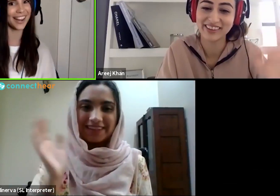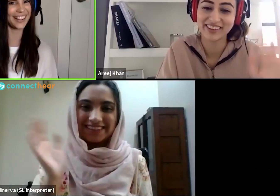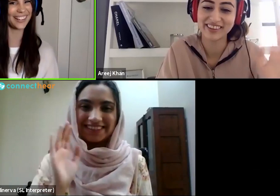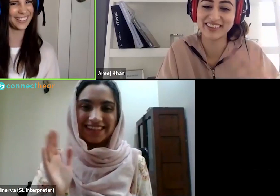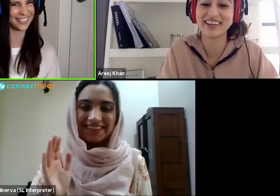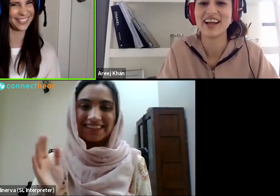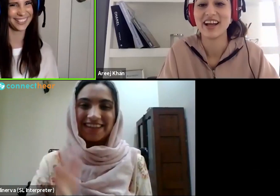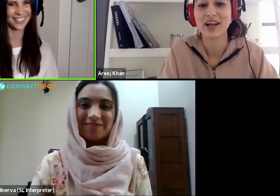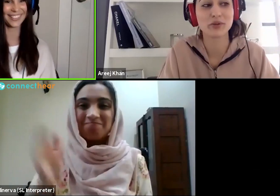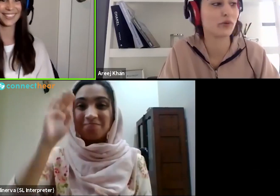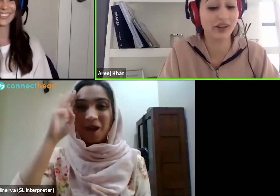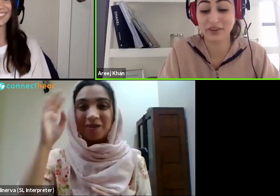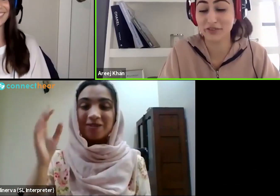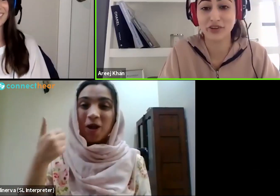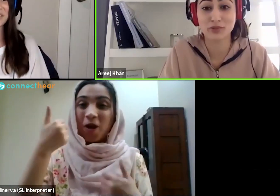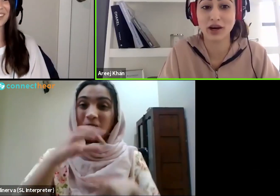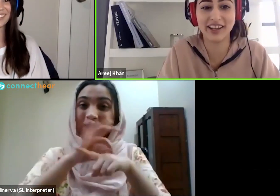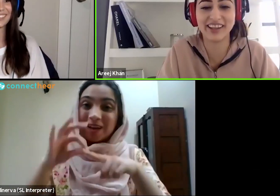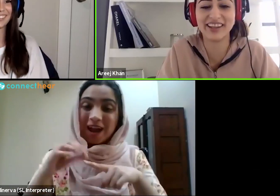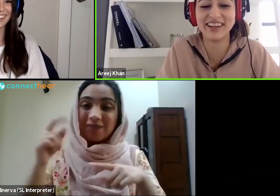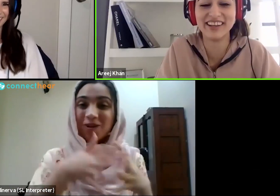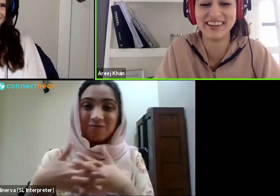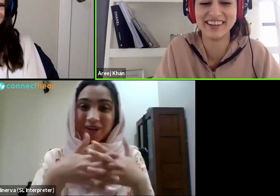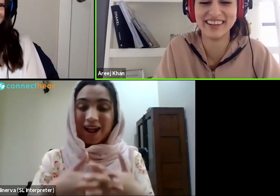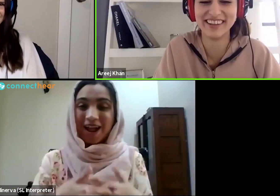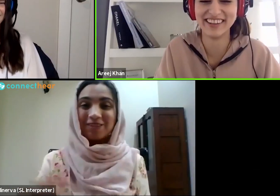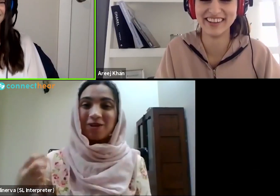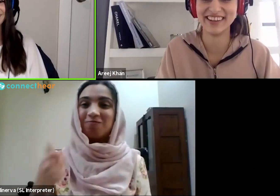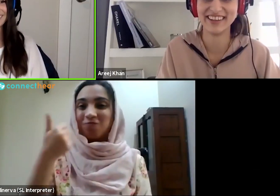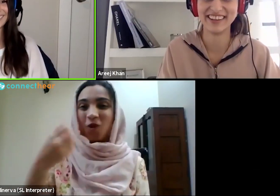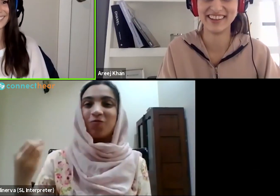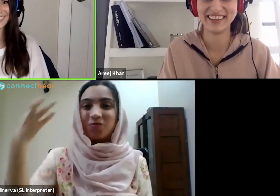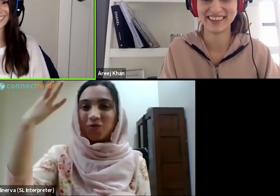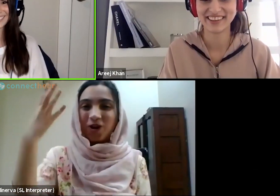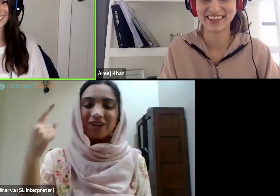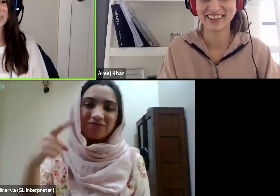from the USA. Good morning for Dubai. Good night.